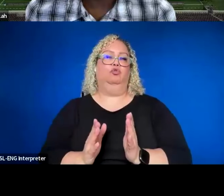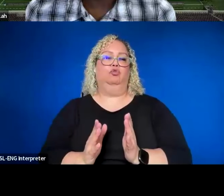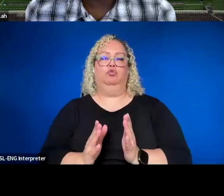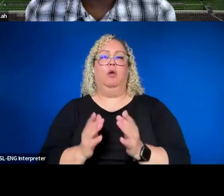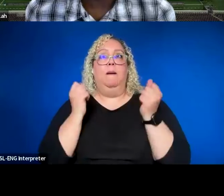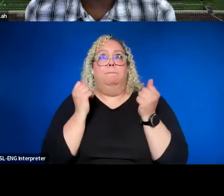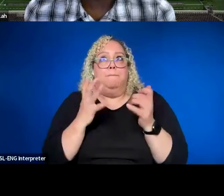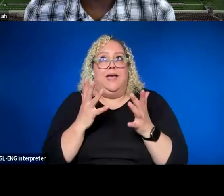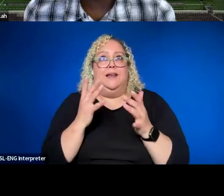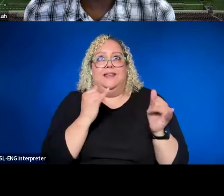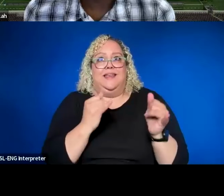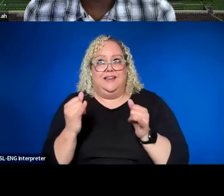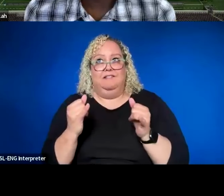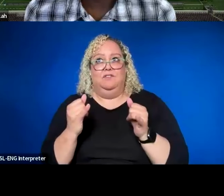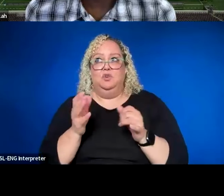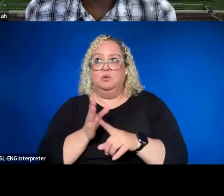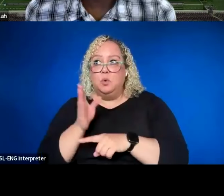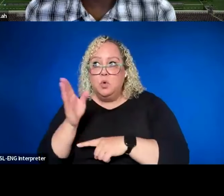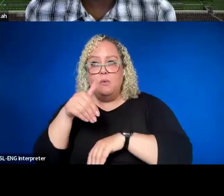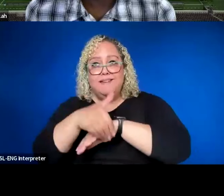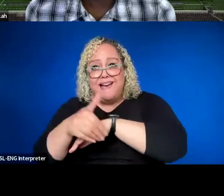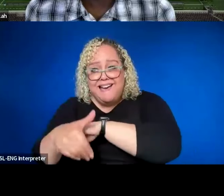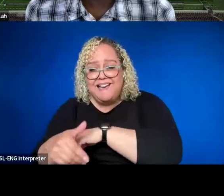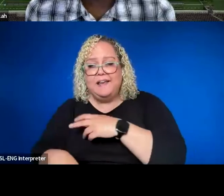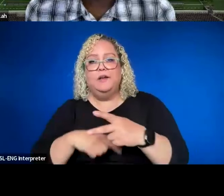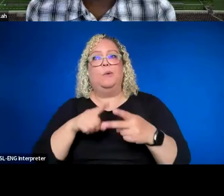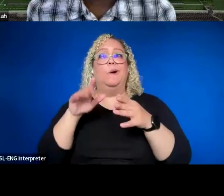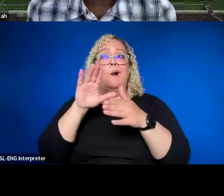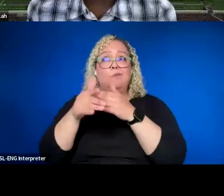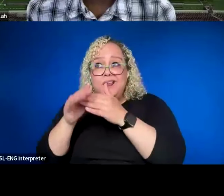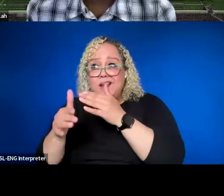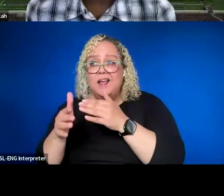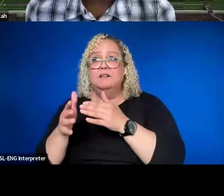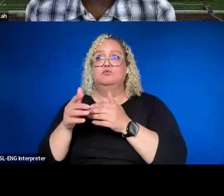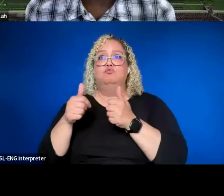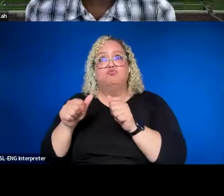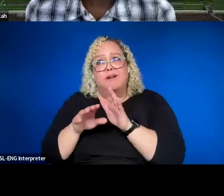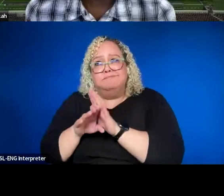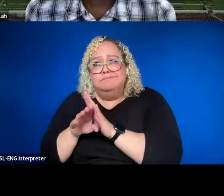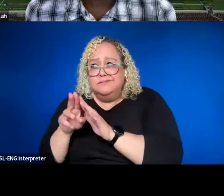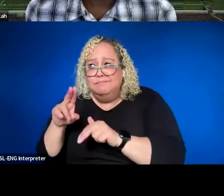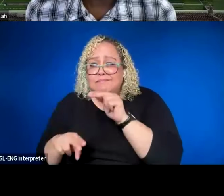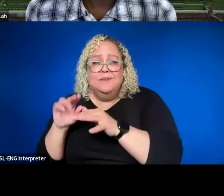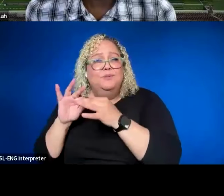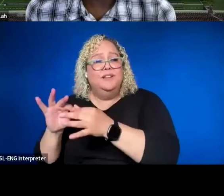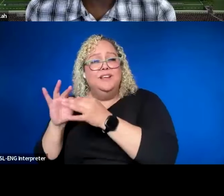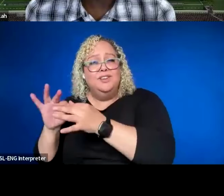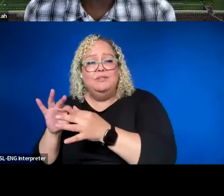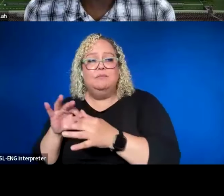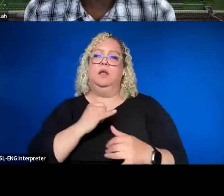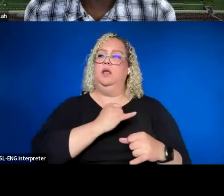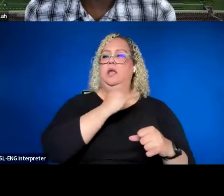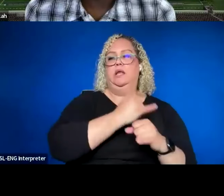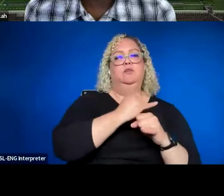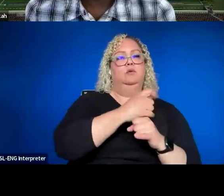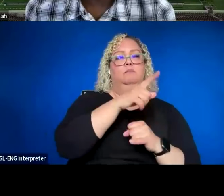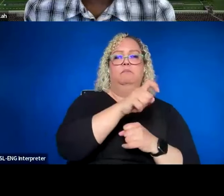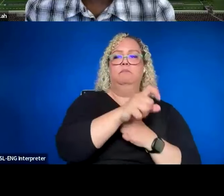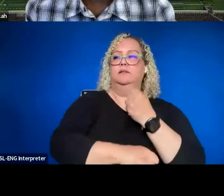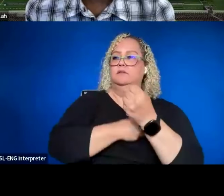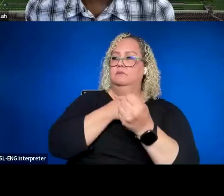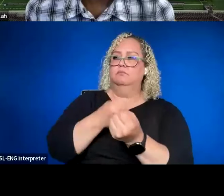way nights and weekends to maintain relationships with community members. But the institutions need to be able to support that.